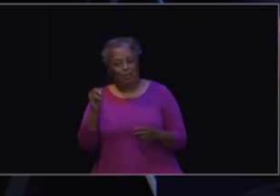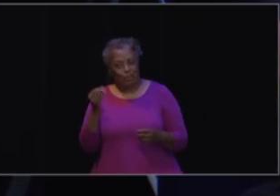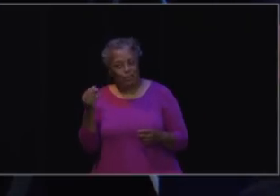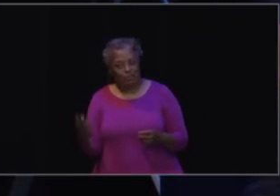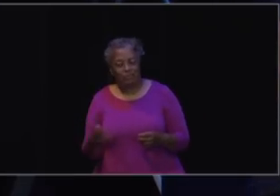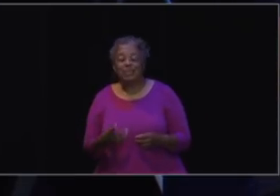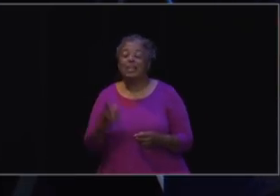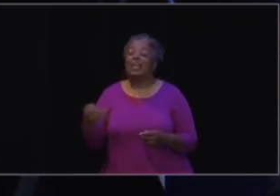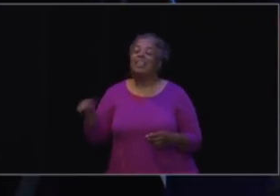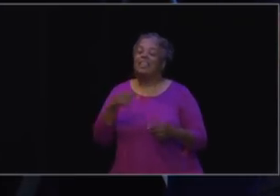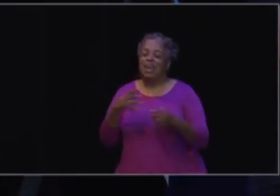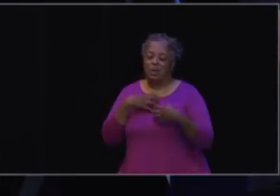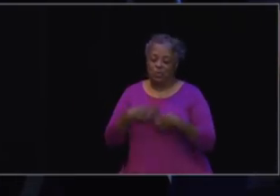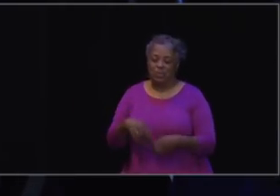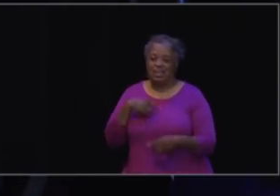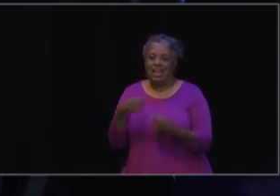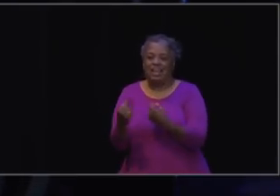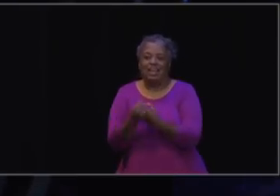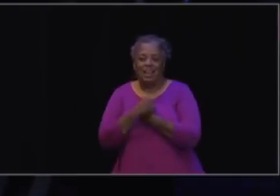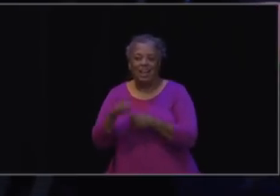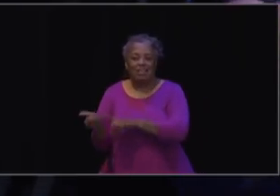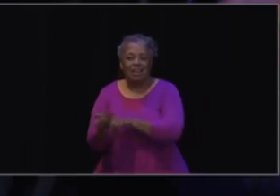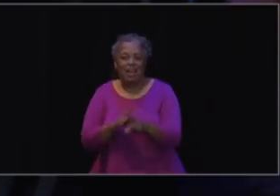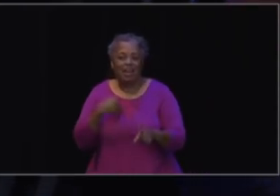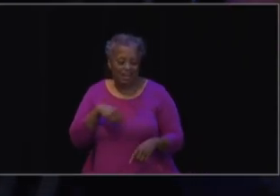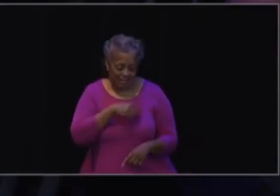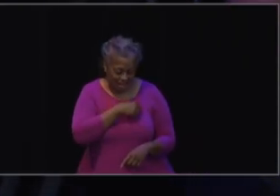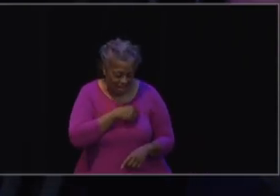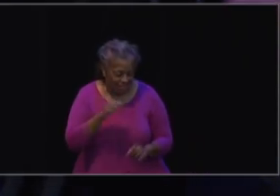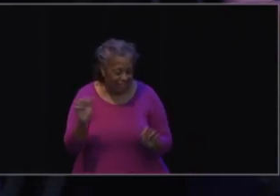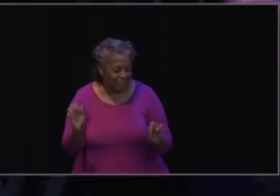they wish they had love like us. So